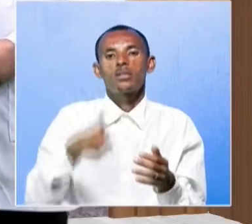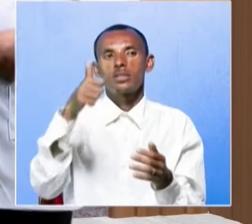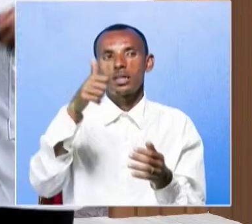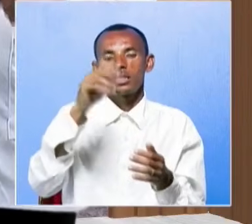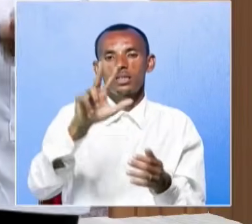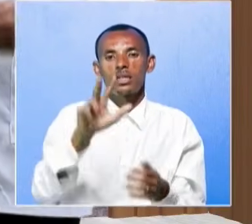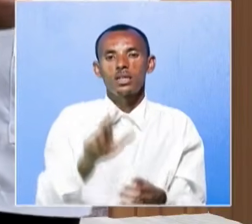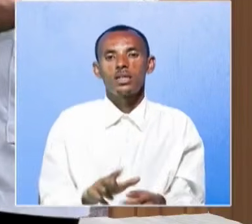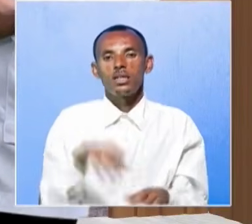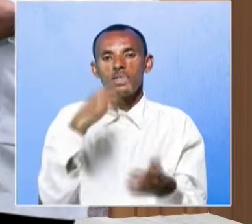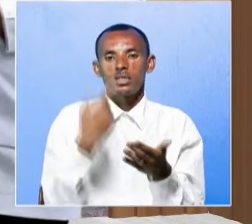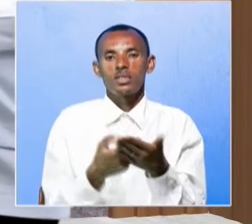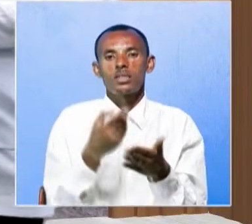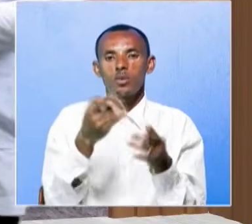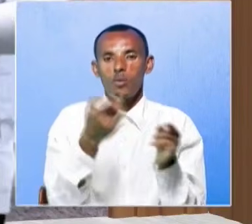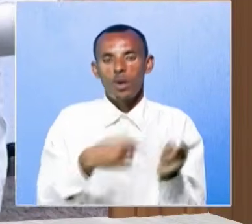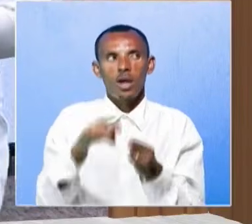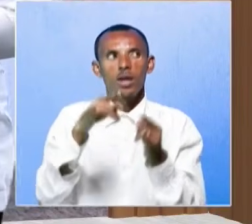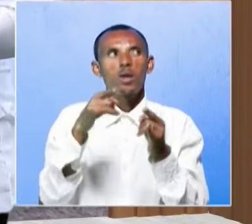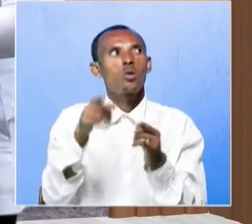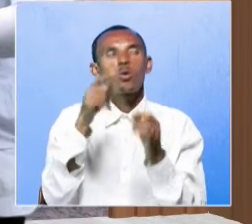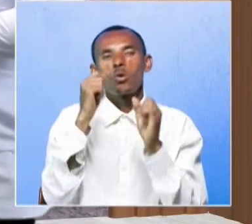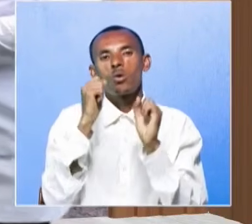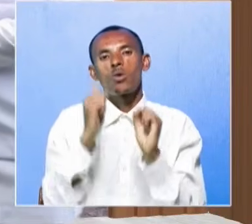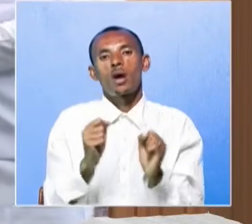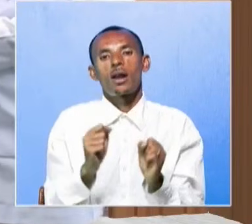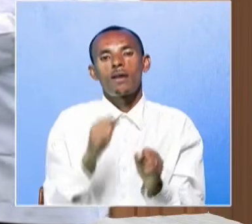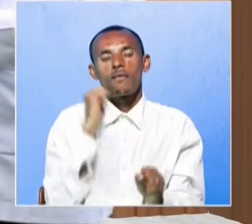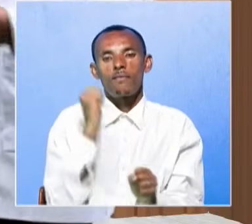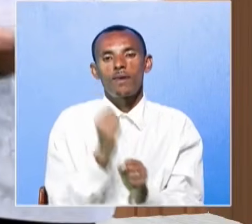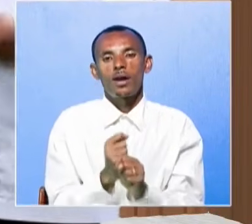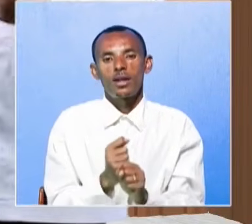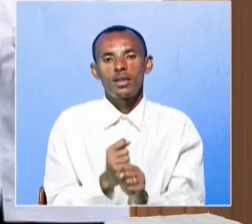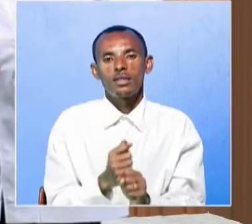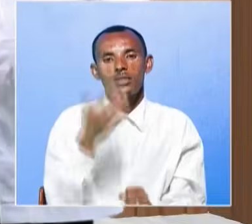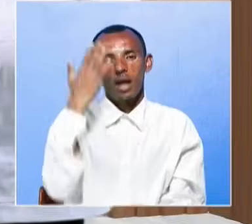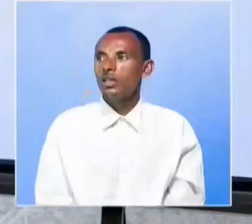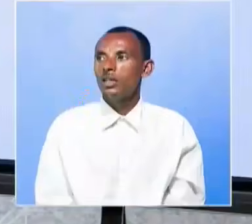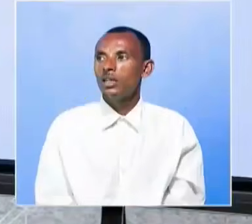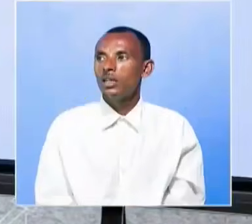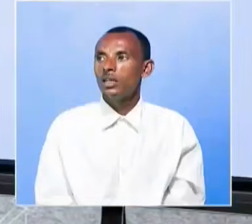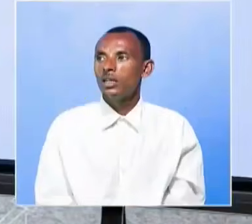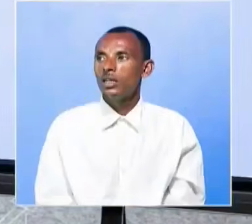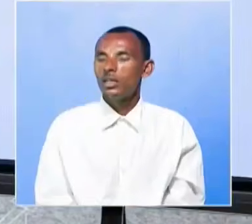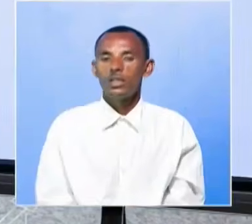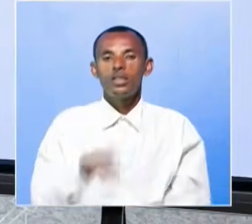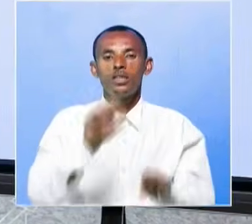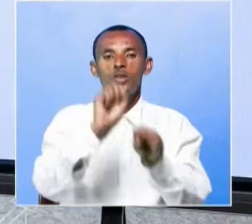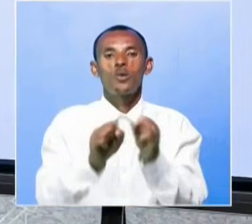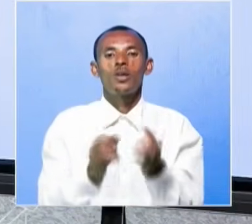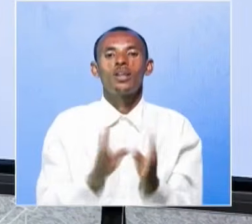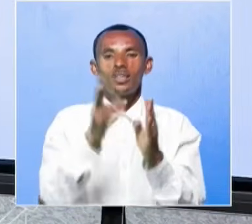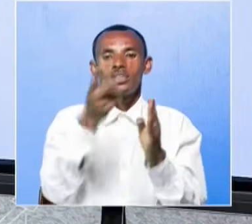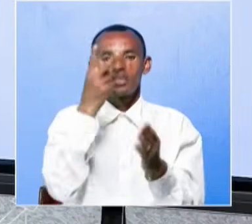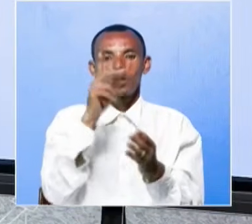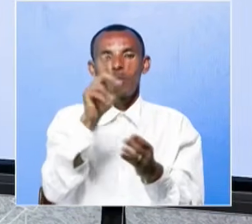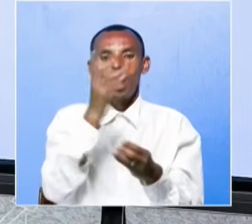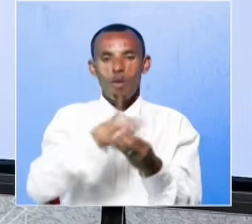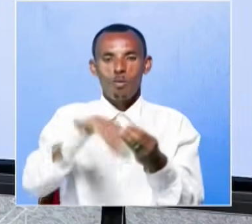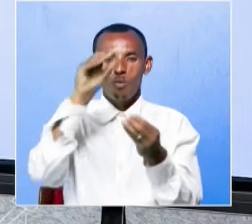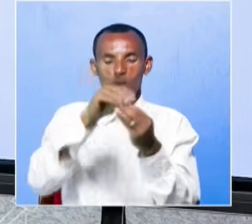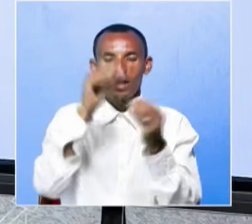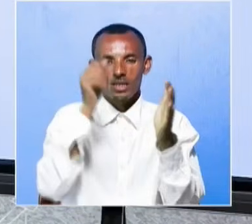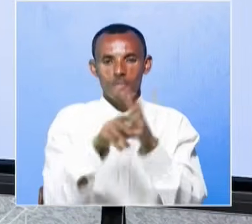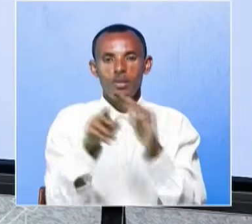Okay, so this way you can find the unknown sides. So let's see one more example